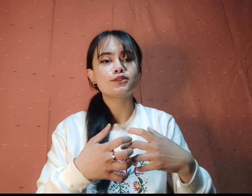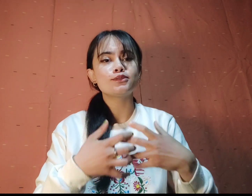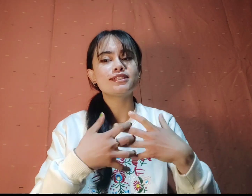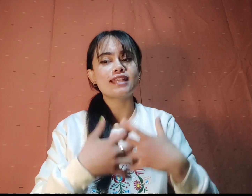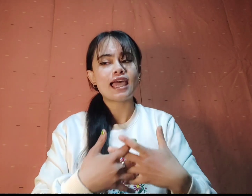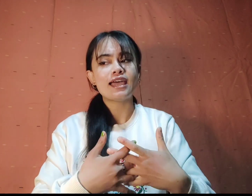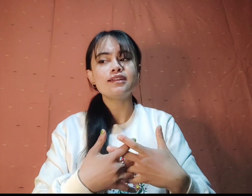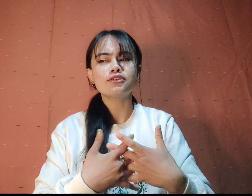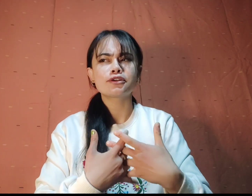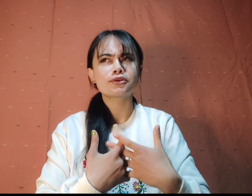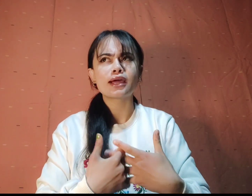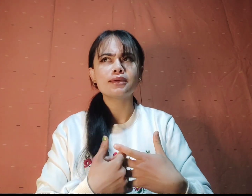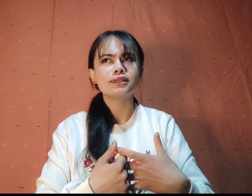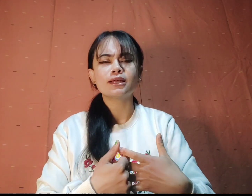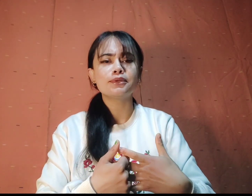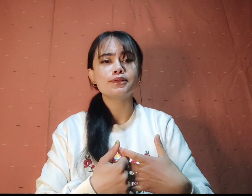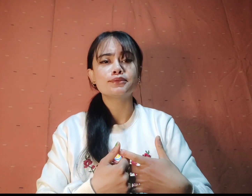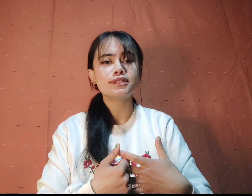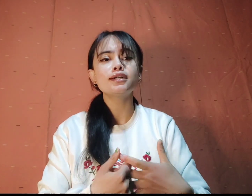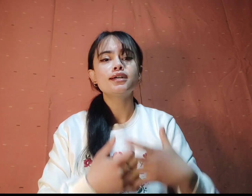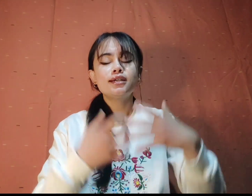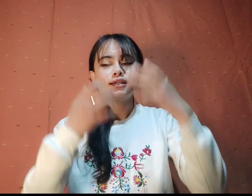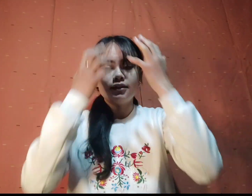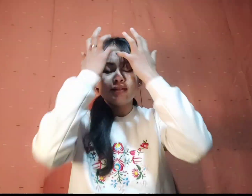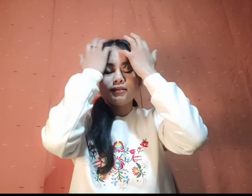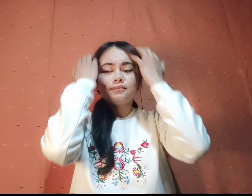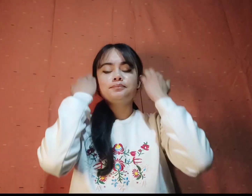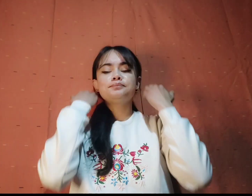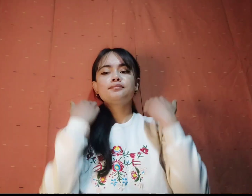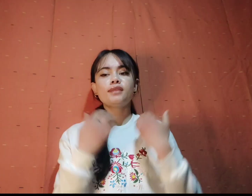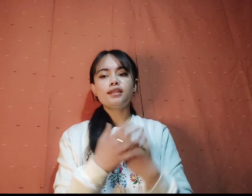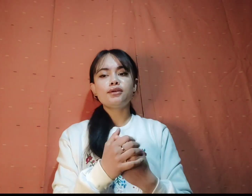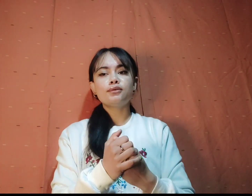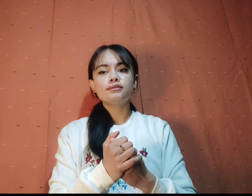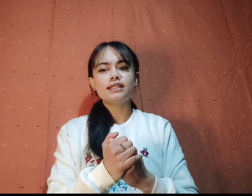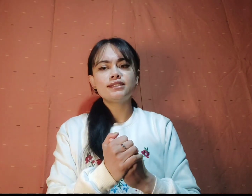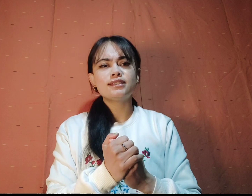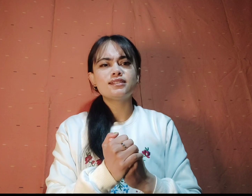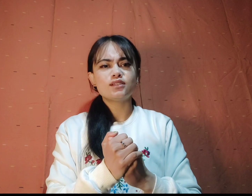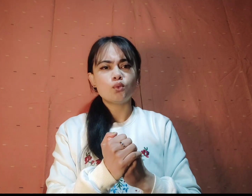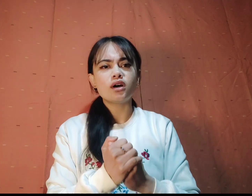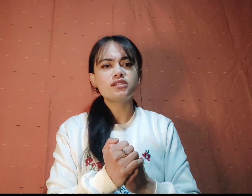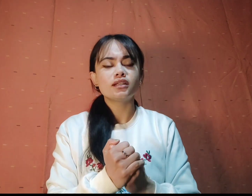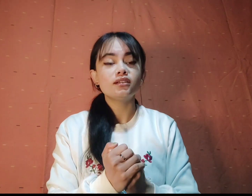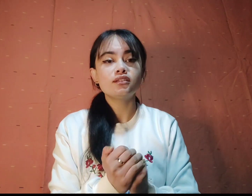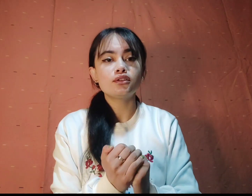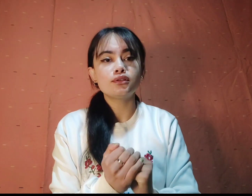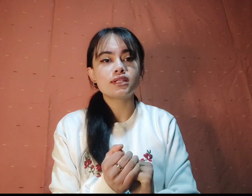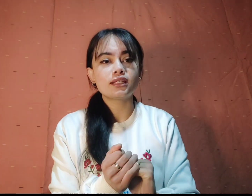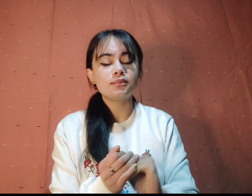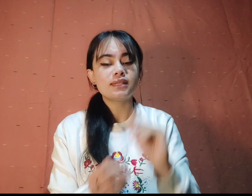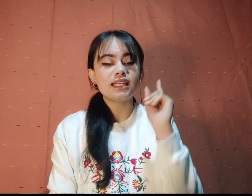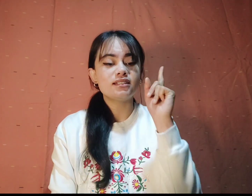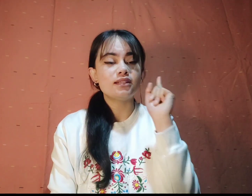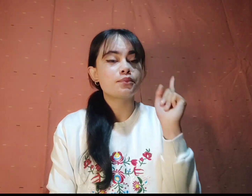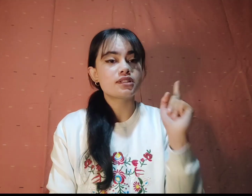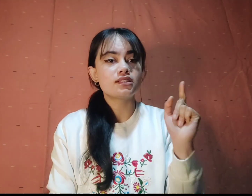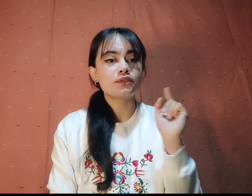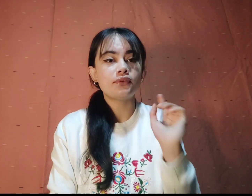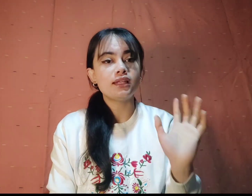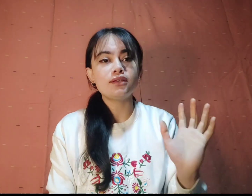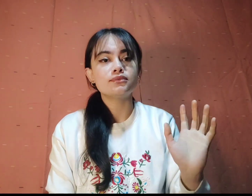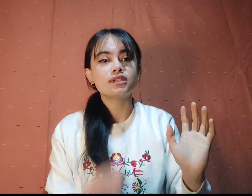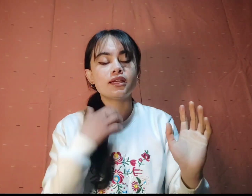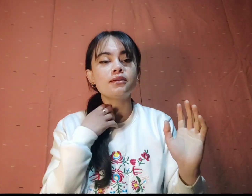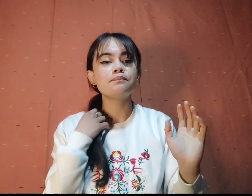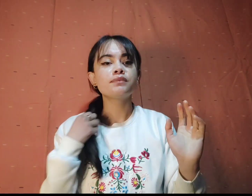try not to sad or cry banda pani huncha. Tini ho, let's watch hai na. Tara yo chai ekdam 99%